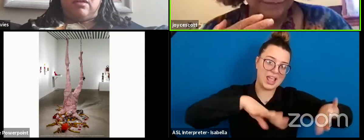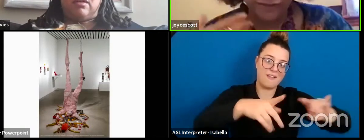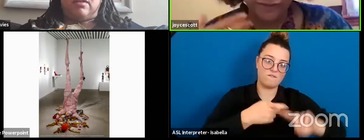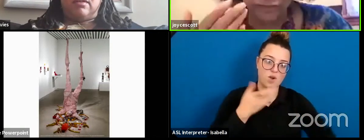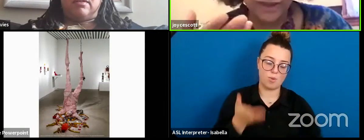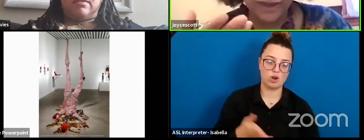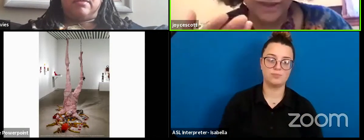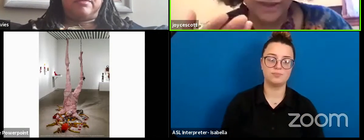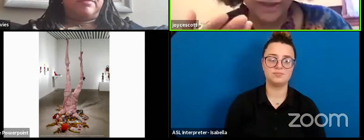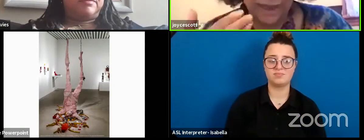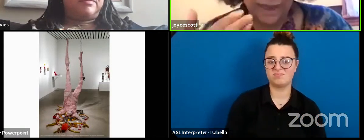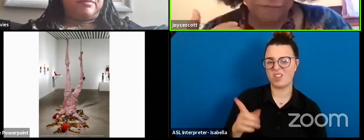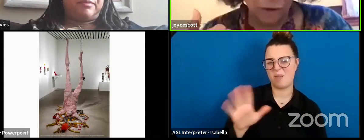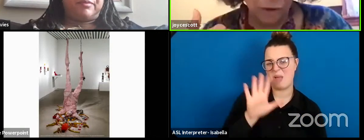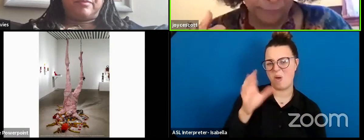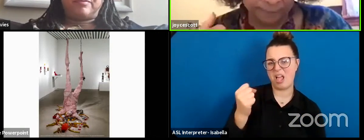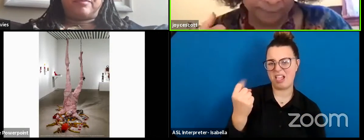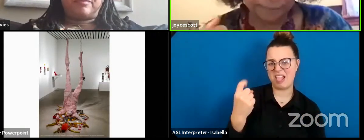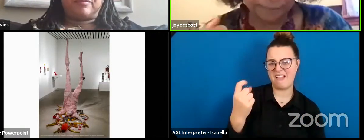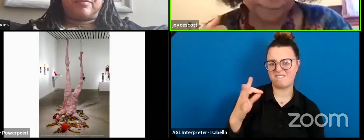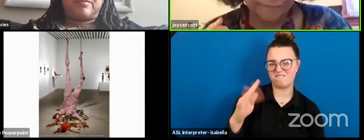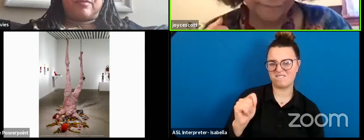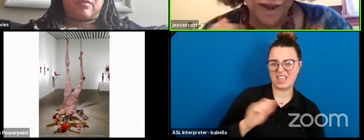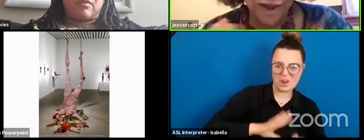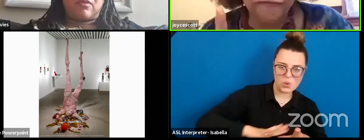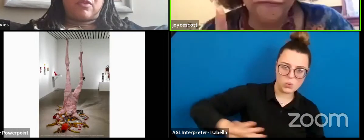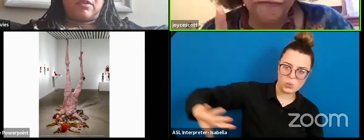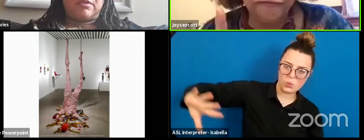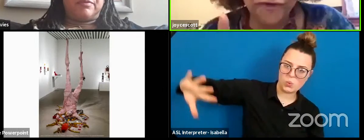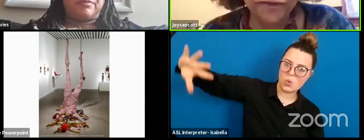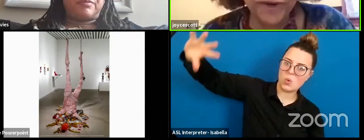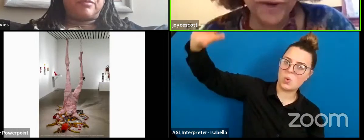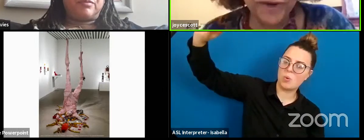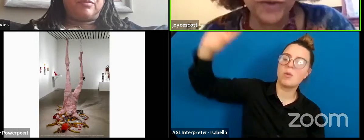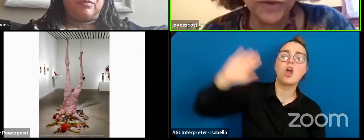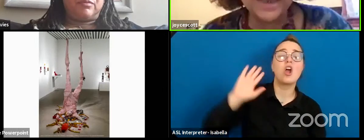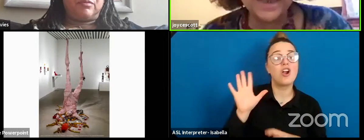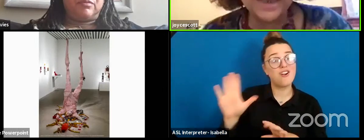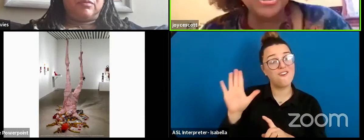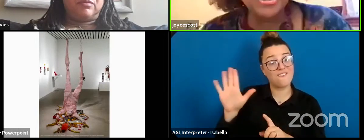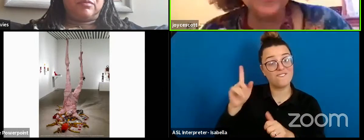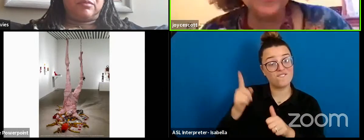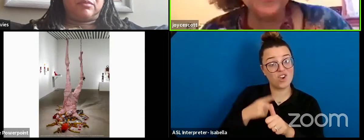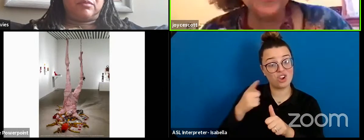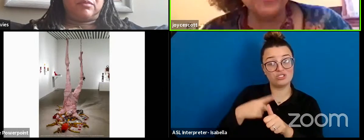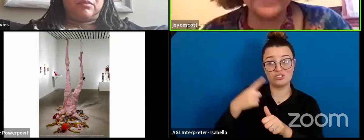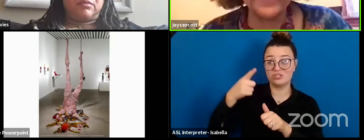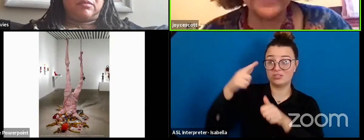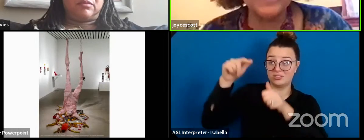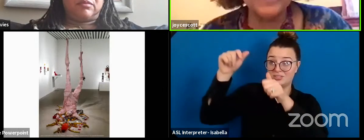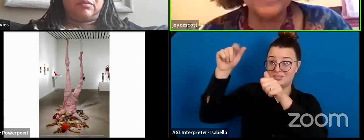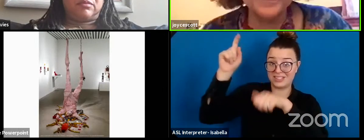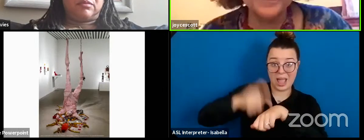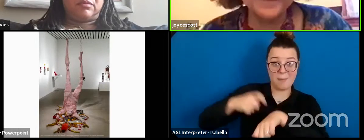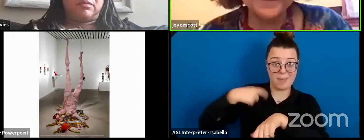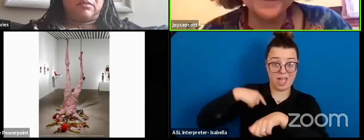She's around 11 feet long. Her first iteration was in a tree in New Orleans.